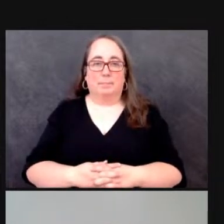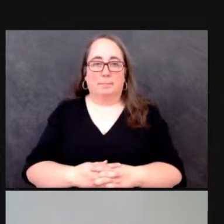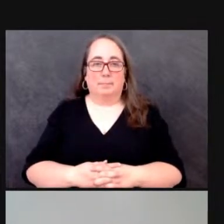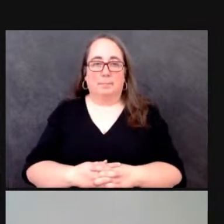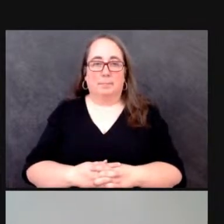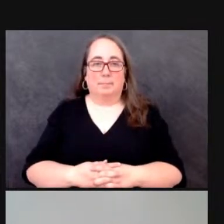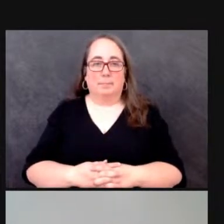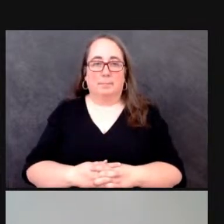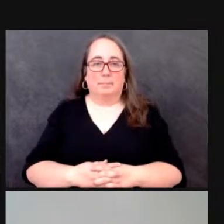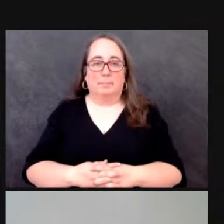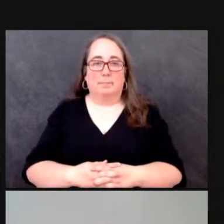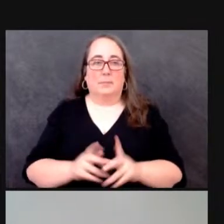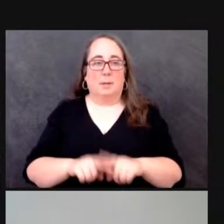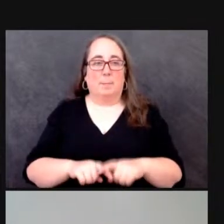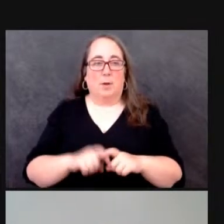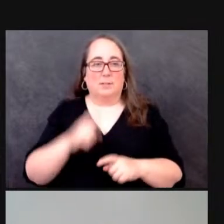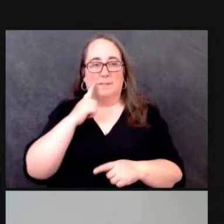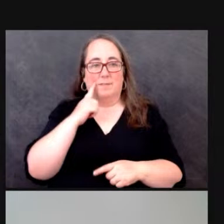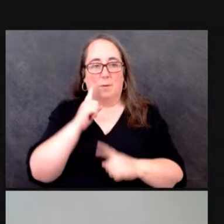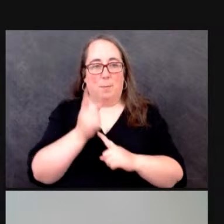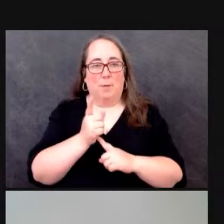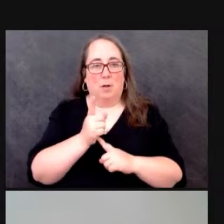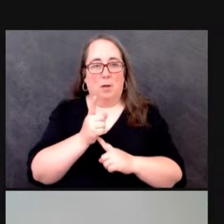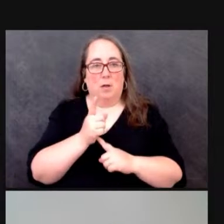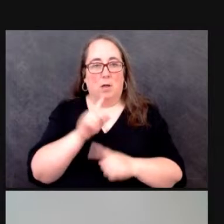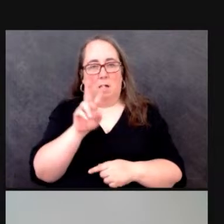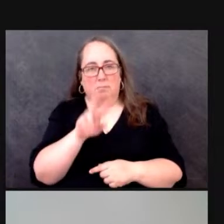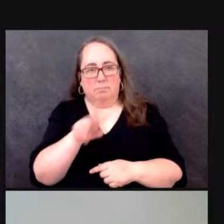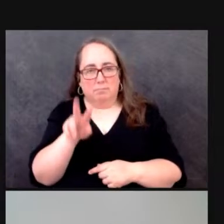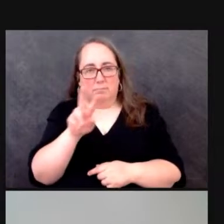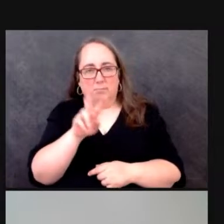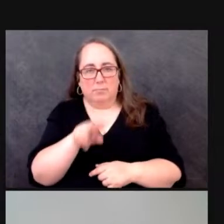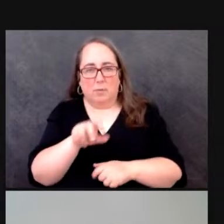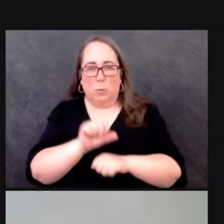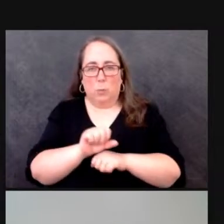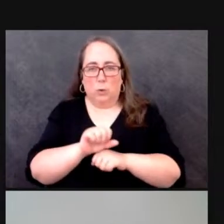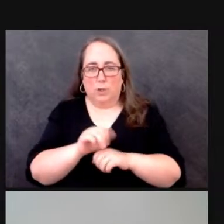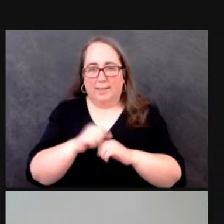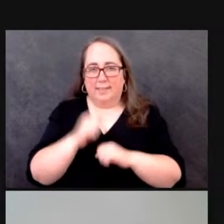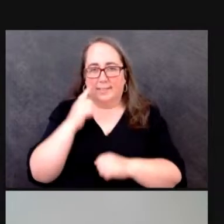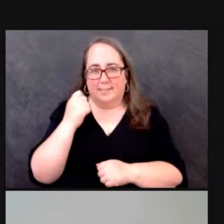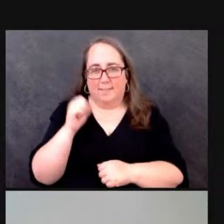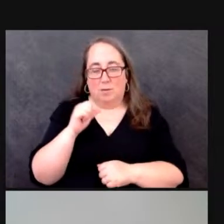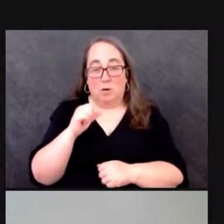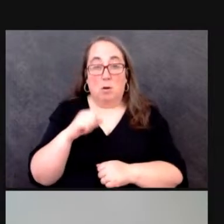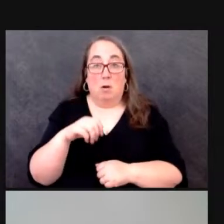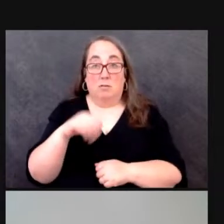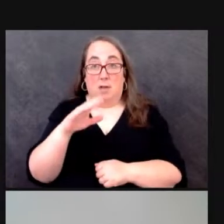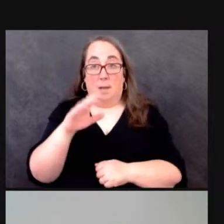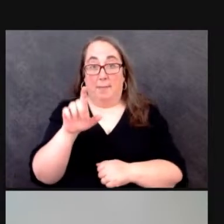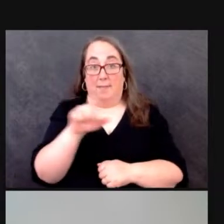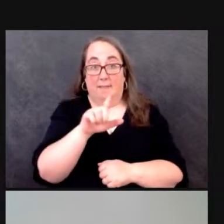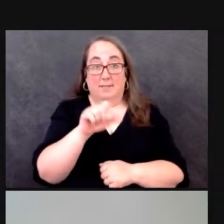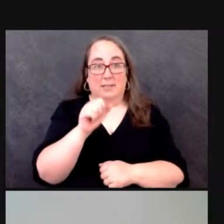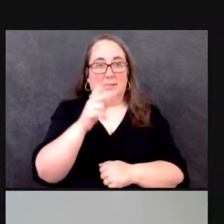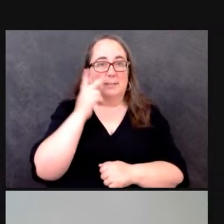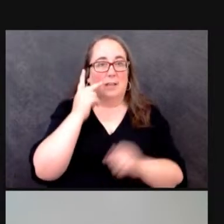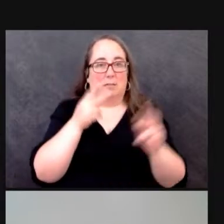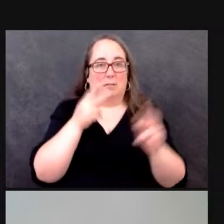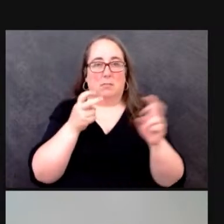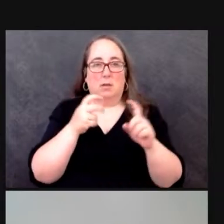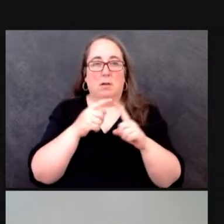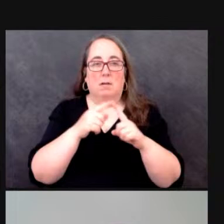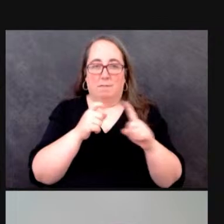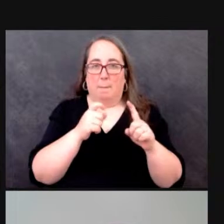I'd like to pause here for just a moment and appreciate the workmanship in this silver. On the top left, you can see an excerpt from the chosen